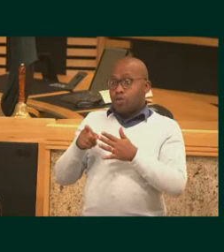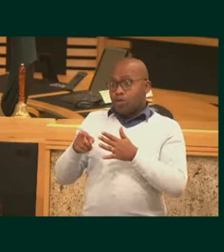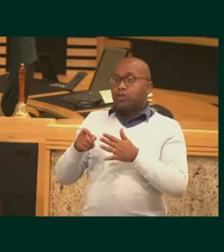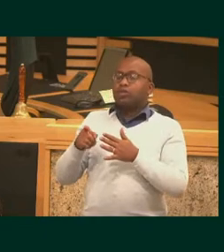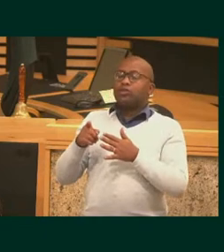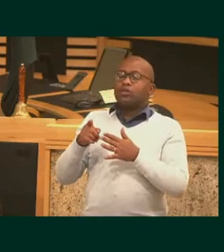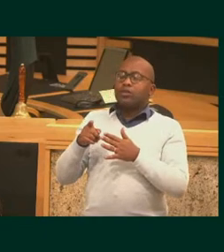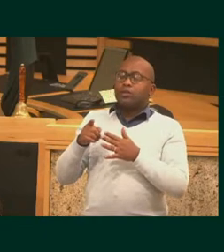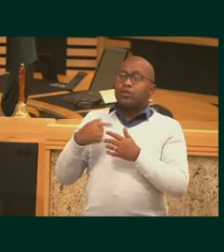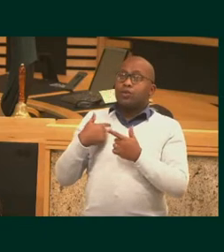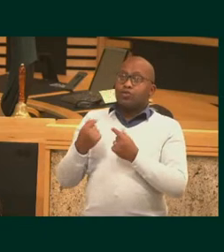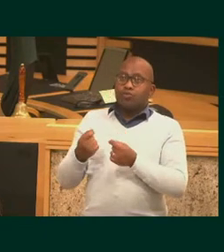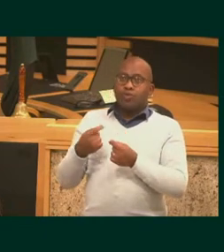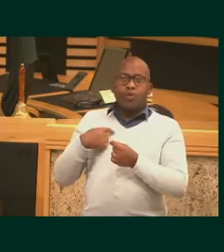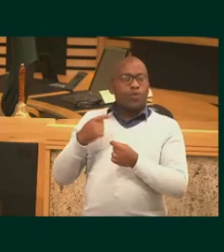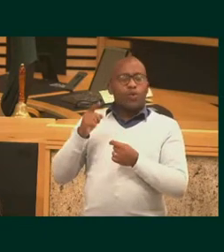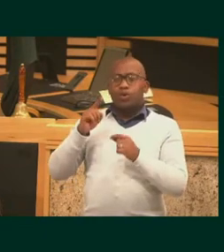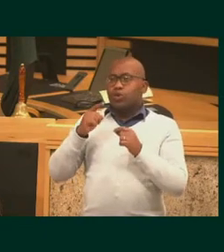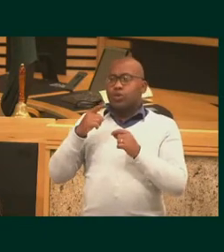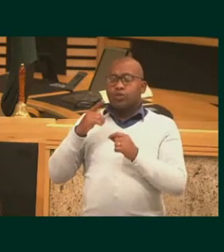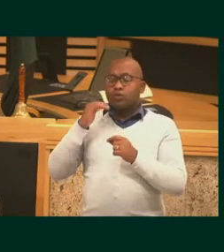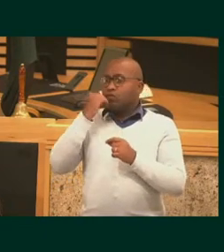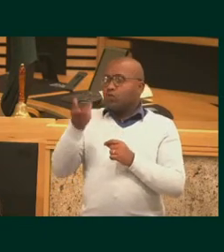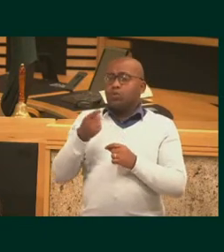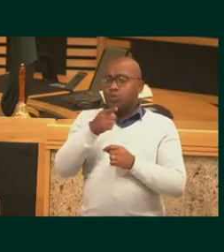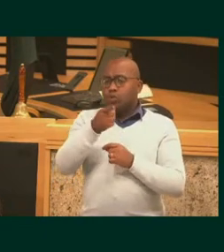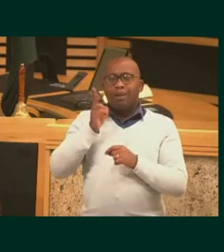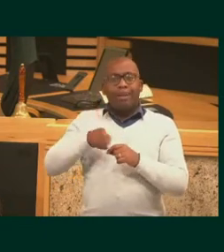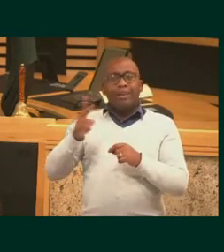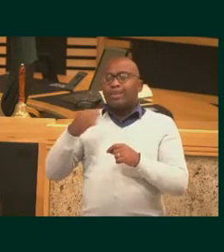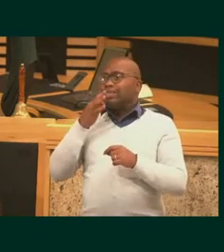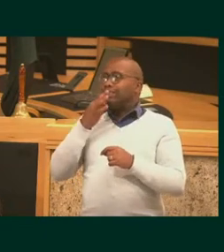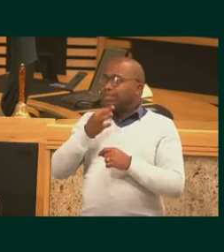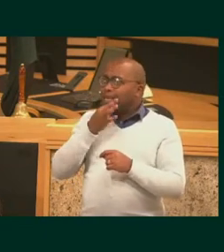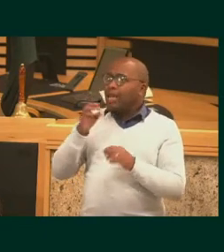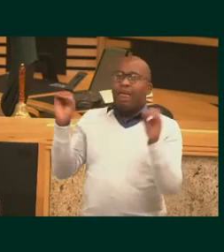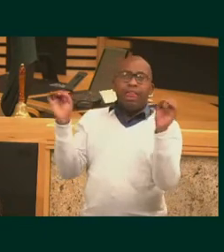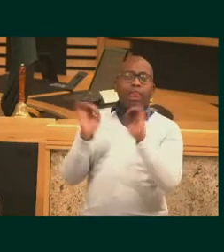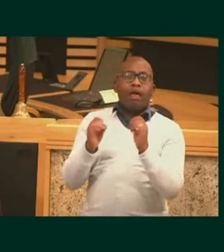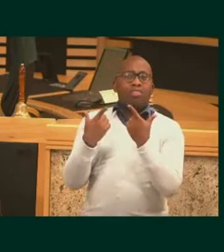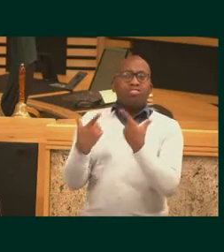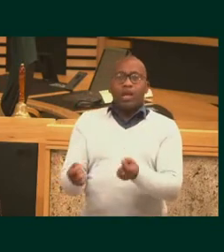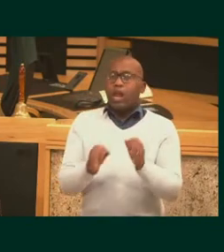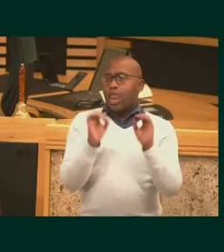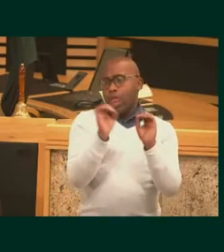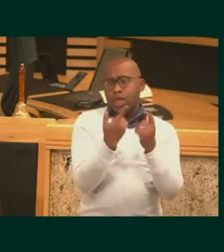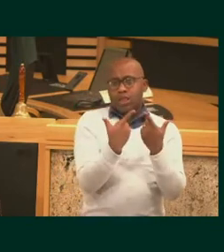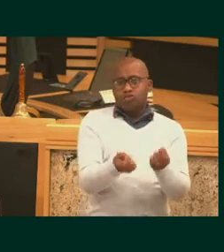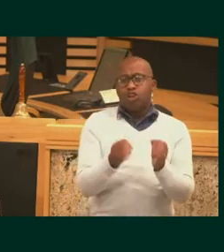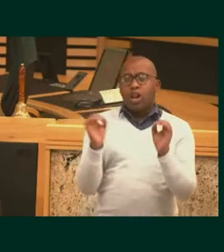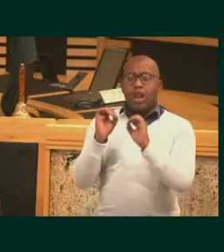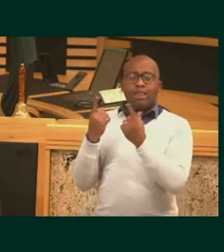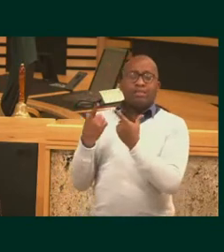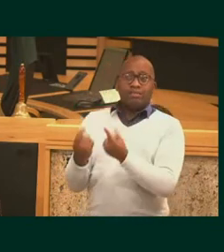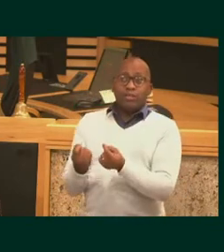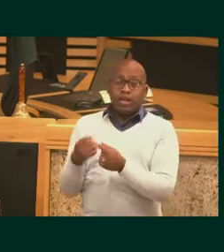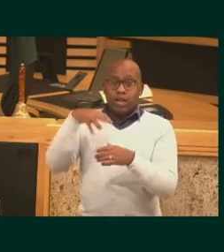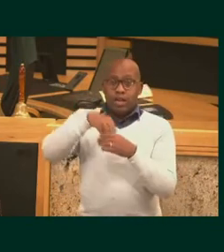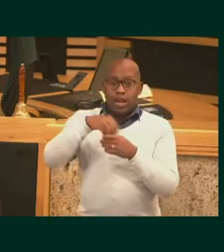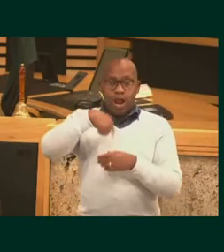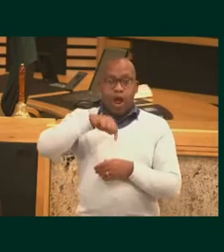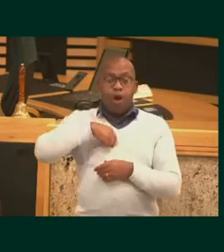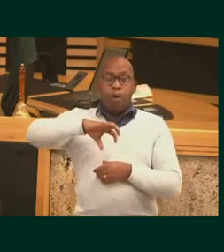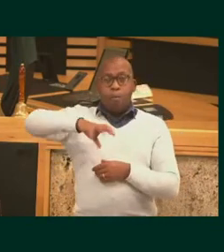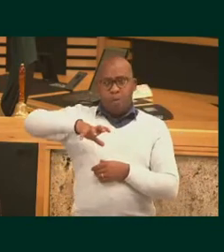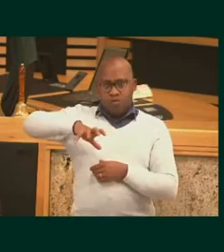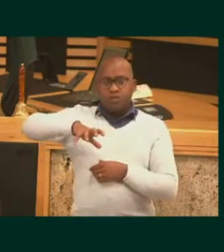if nothing is being done because as we admit that crime continues to be a so point in our Province there is is good